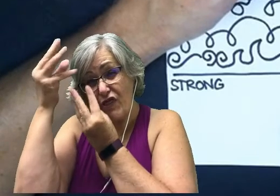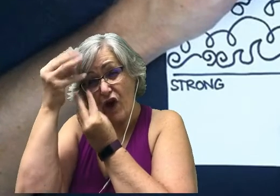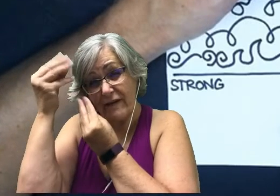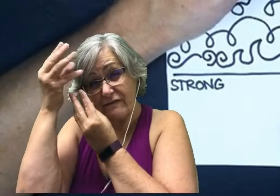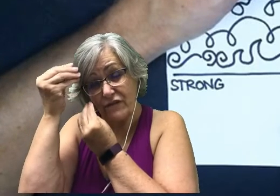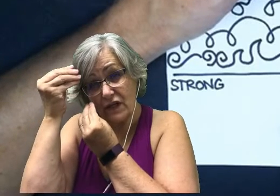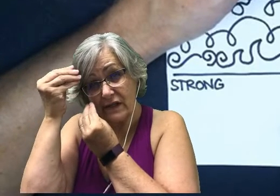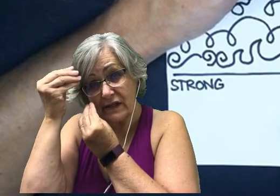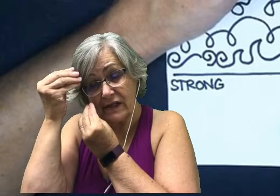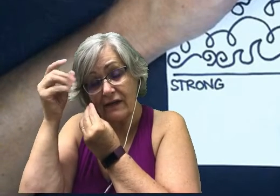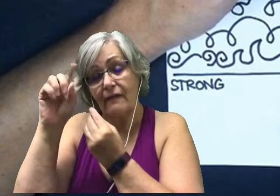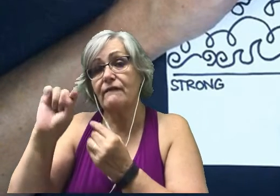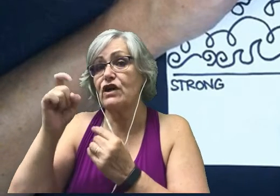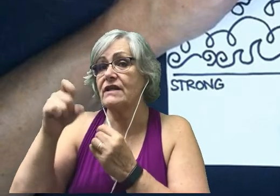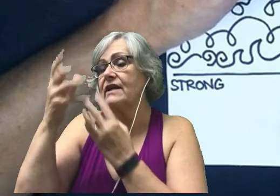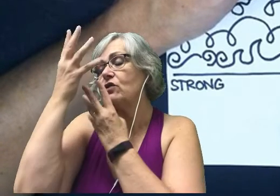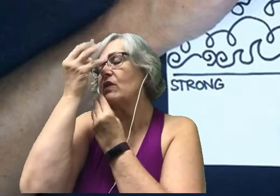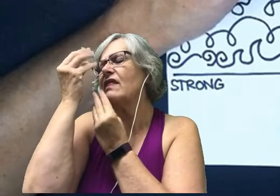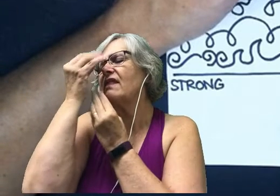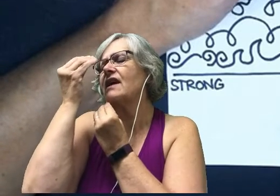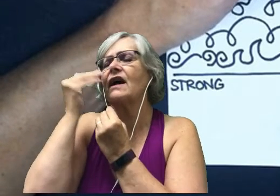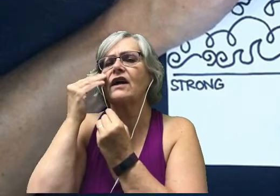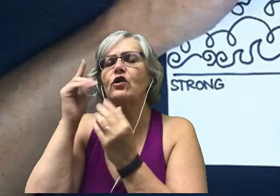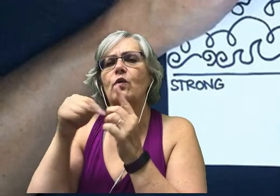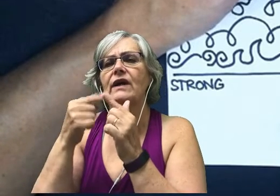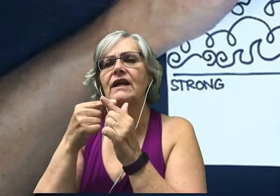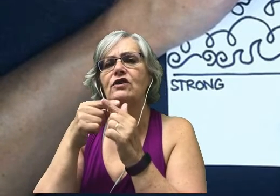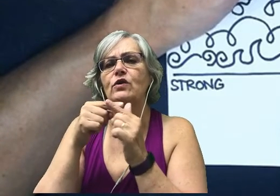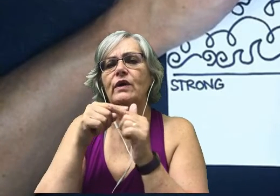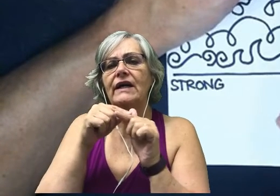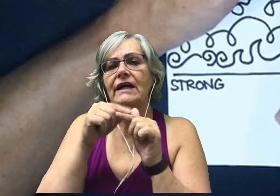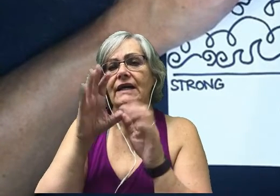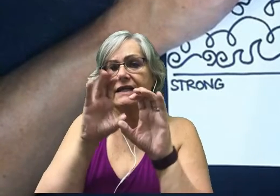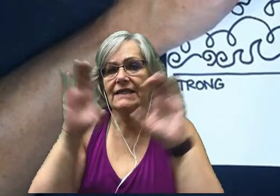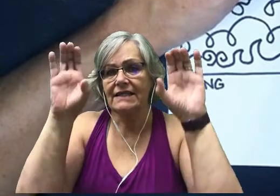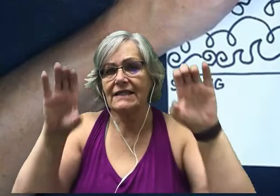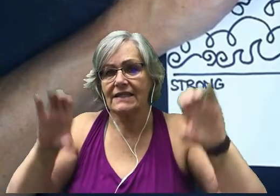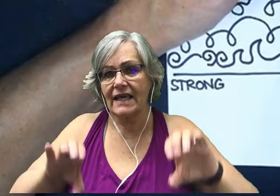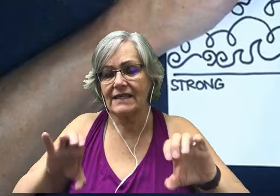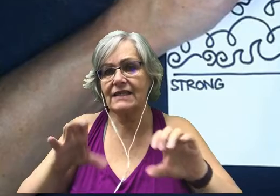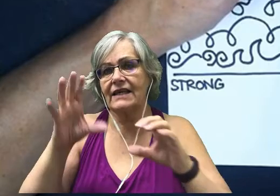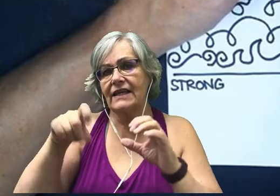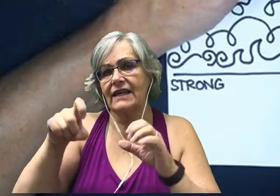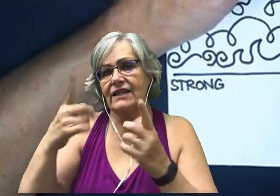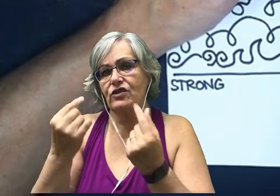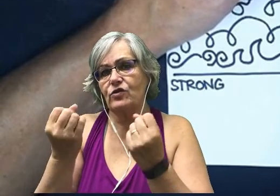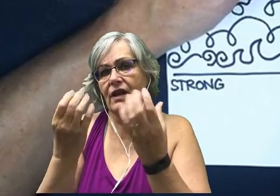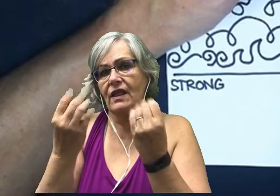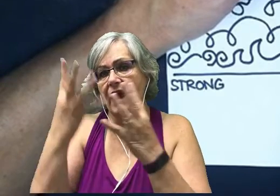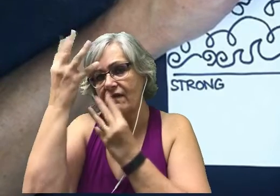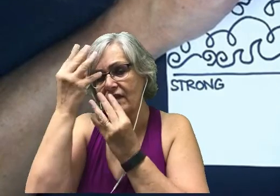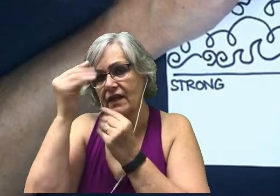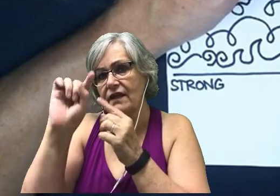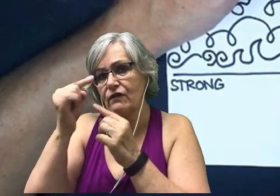And thoughtful would be a line that required me to think about it. I know when I do the castle line, I have to do a lot of thinking so